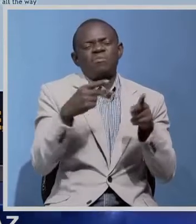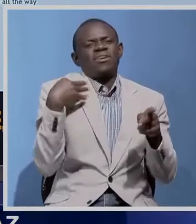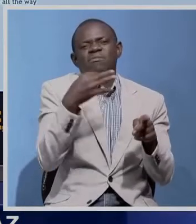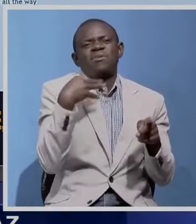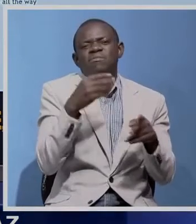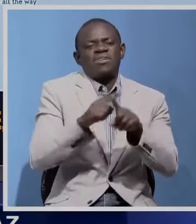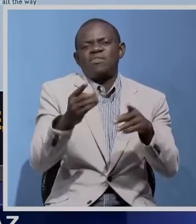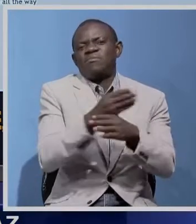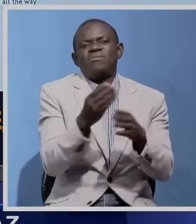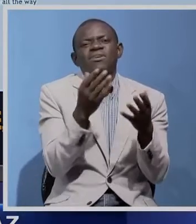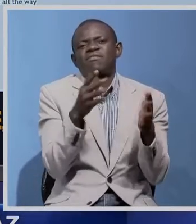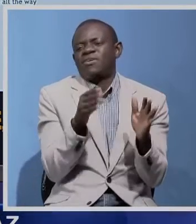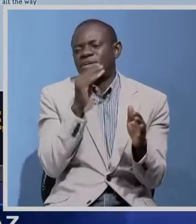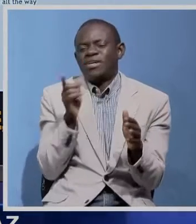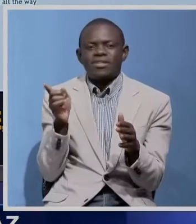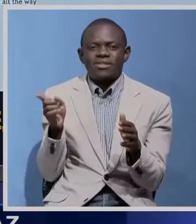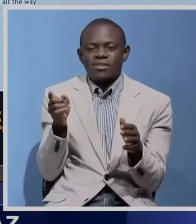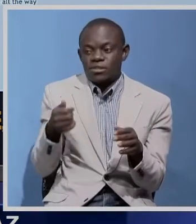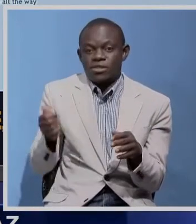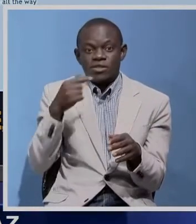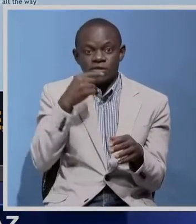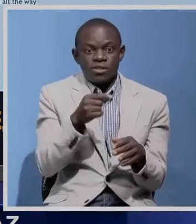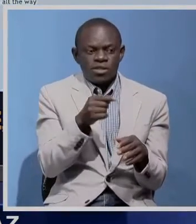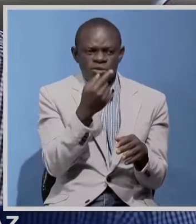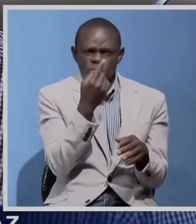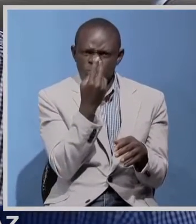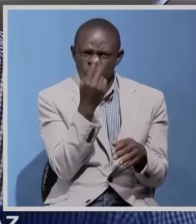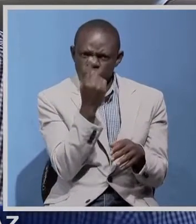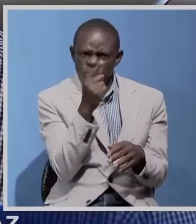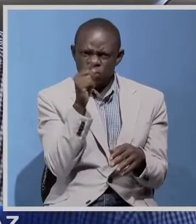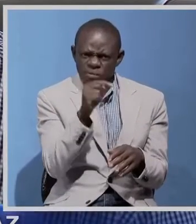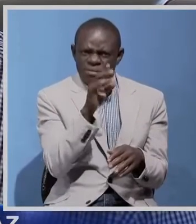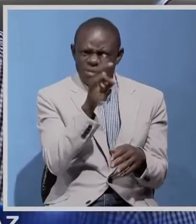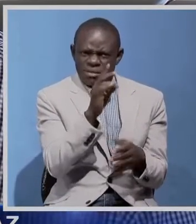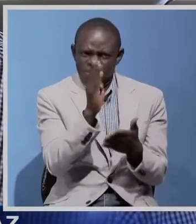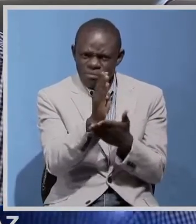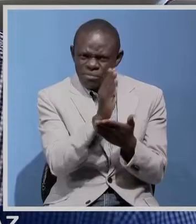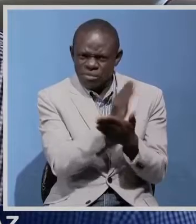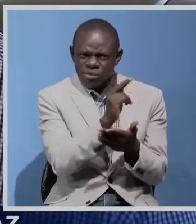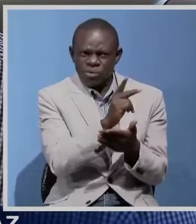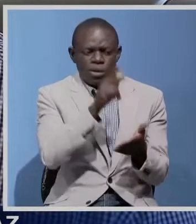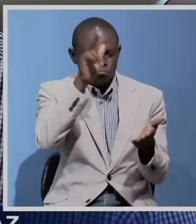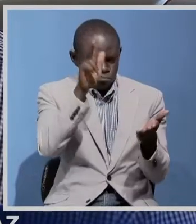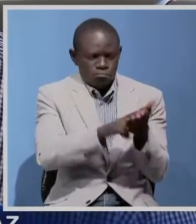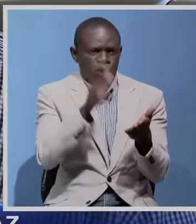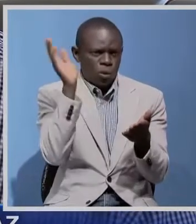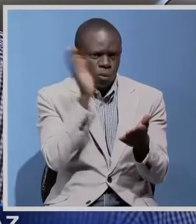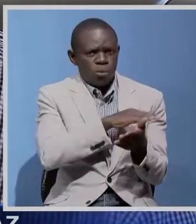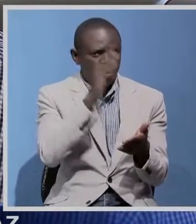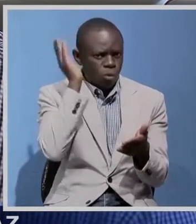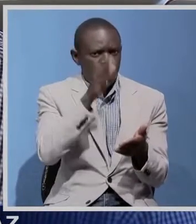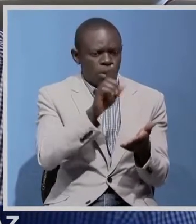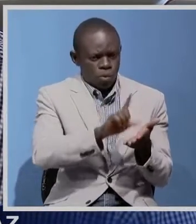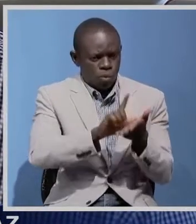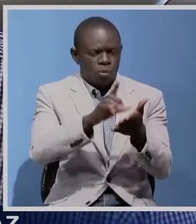billion Kwacha had been approved pending disbursement. In a nutshell, I can confirm that banks are busy receiving